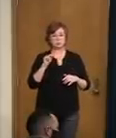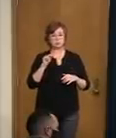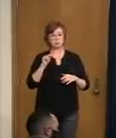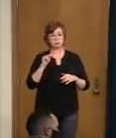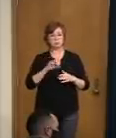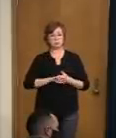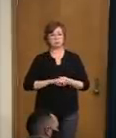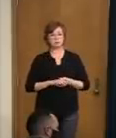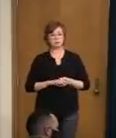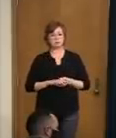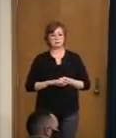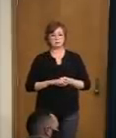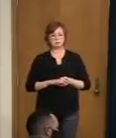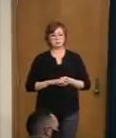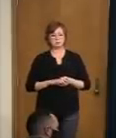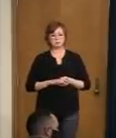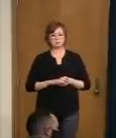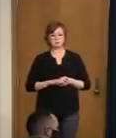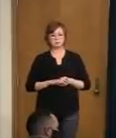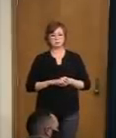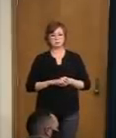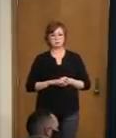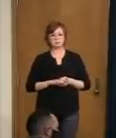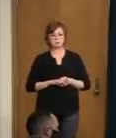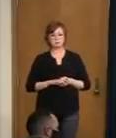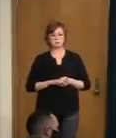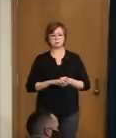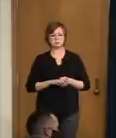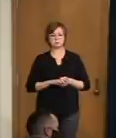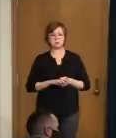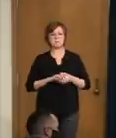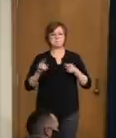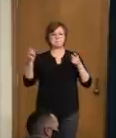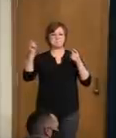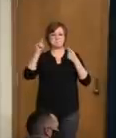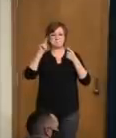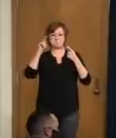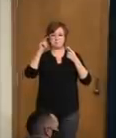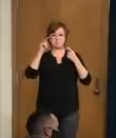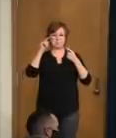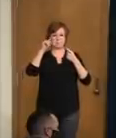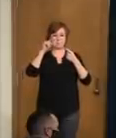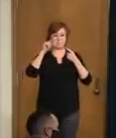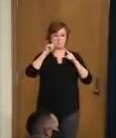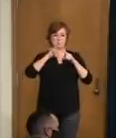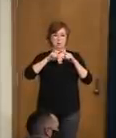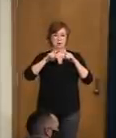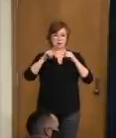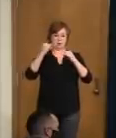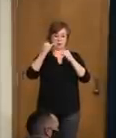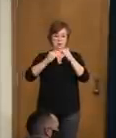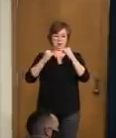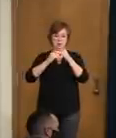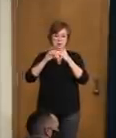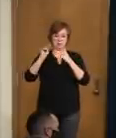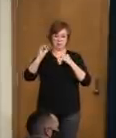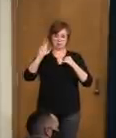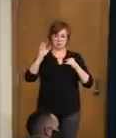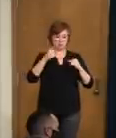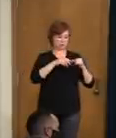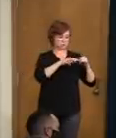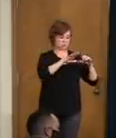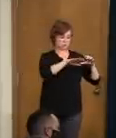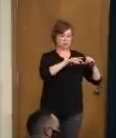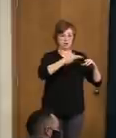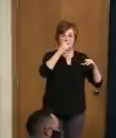know, the confirmed supply to the end of March, when you factor in everybody in that vulnerable group requires a second dose, based